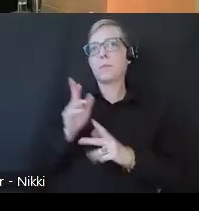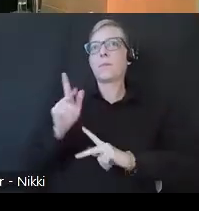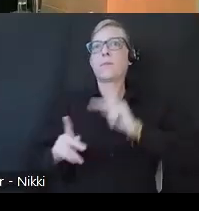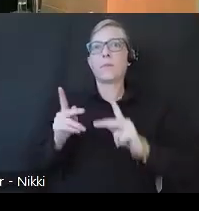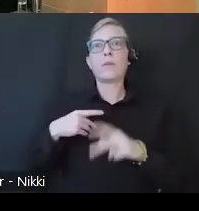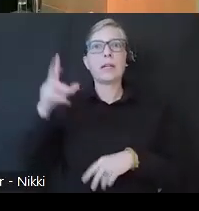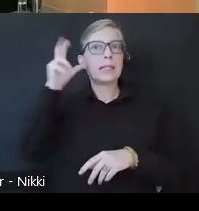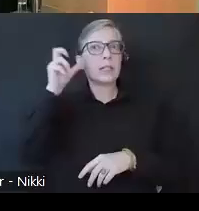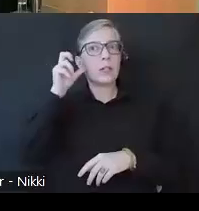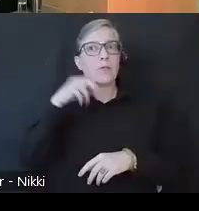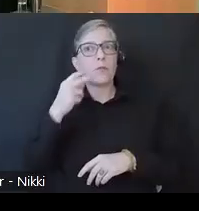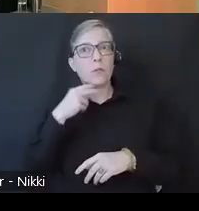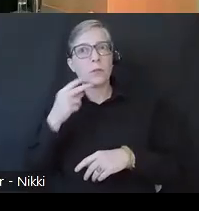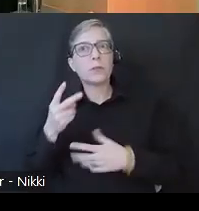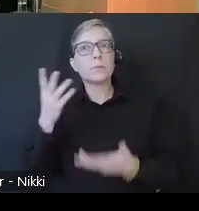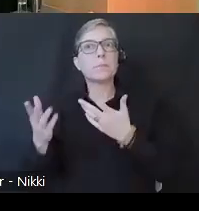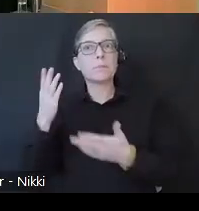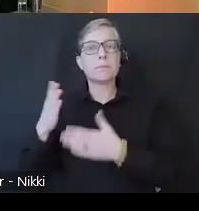above schizophrenia-related impairments.